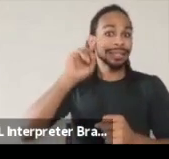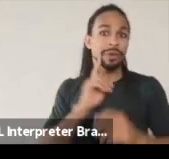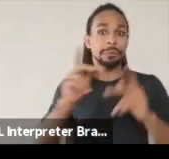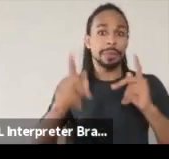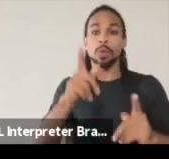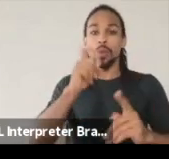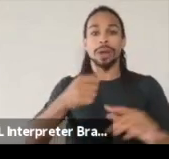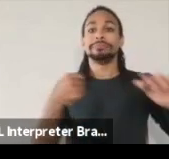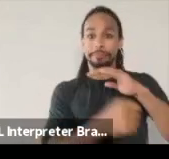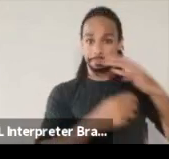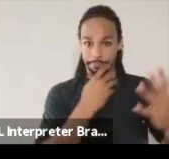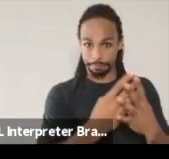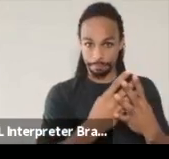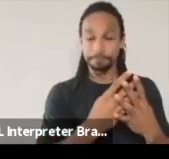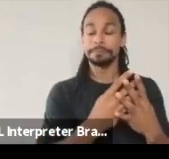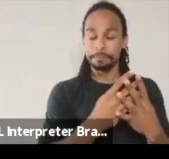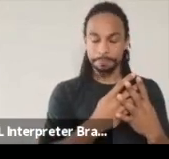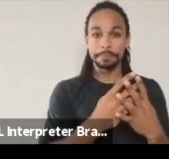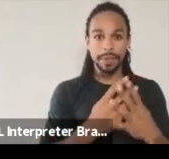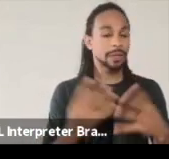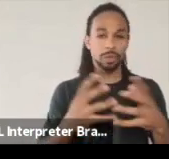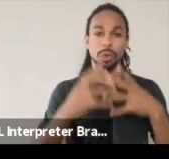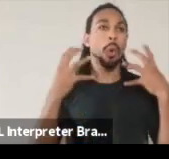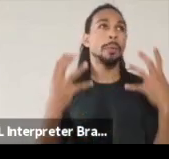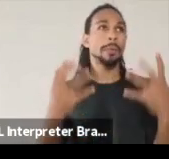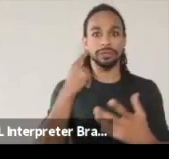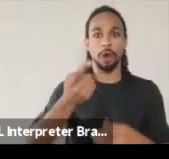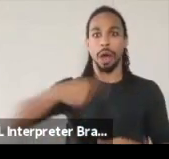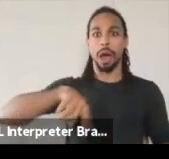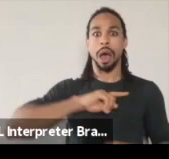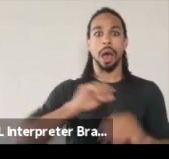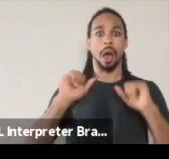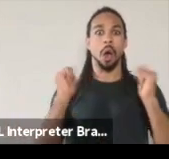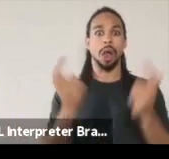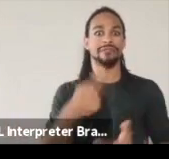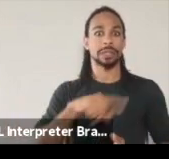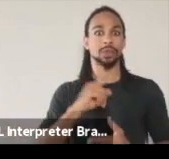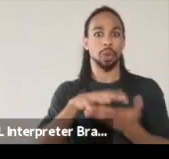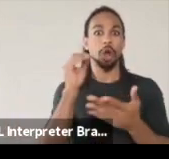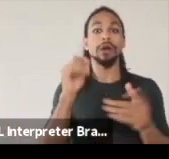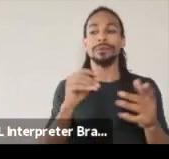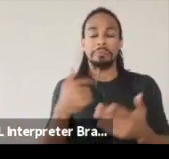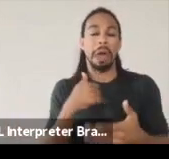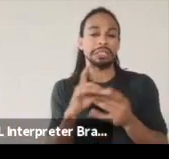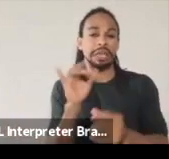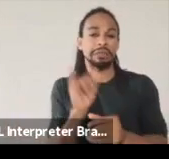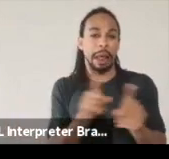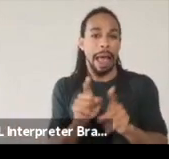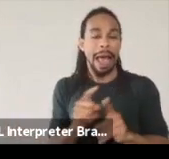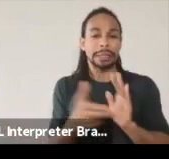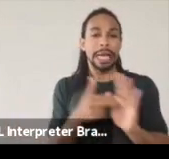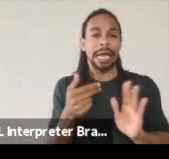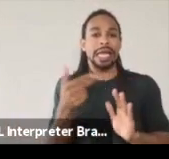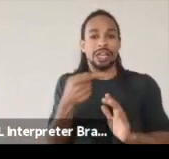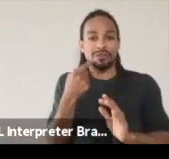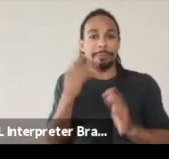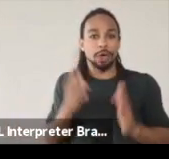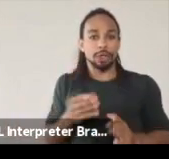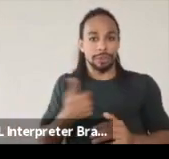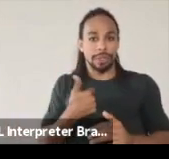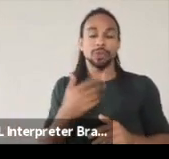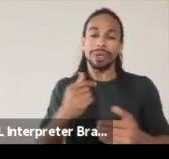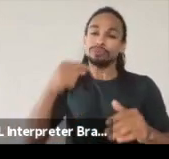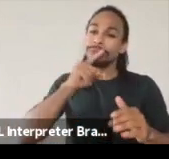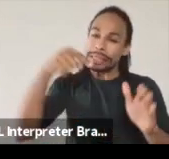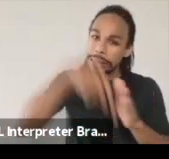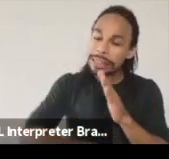incarcerated. There's much for all of us to learn, and I say that as a hearing person. So really genuine, deep thank you to our ASL